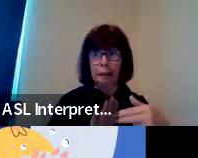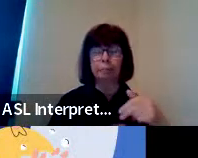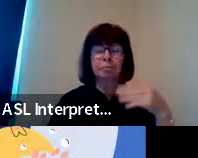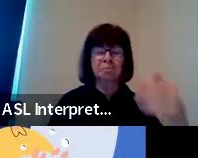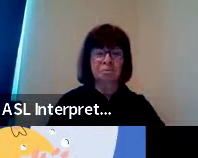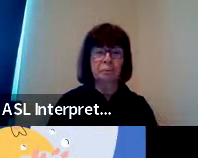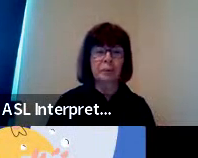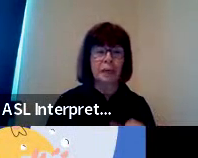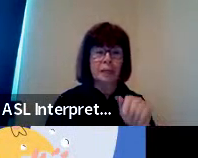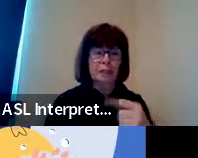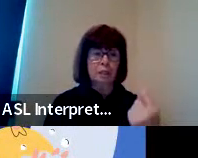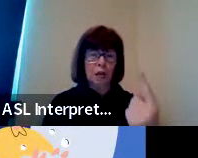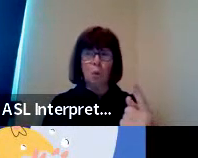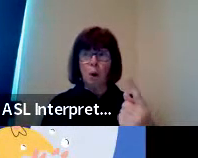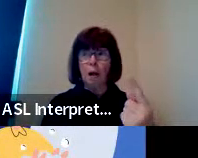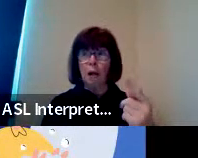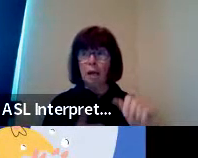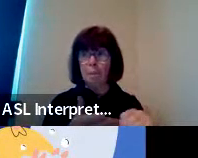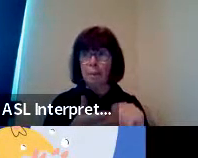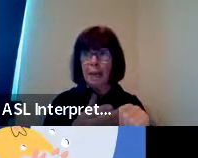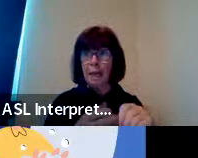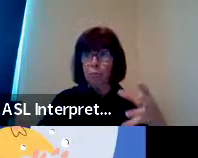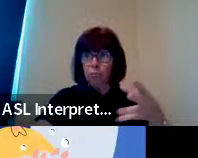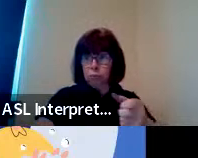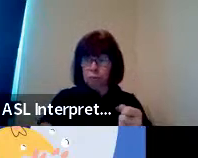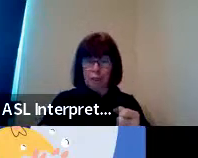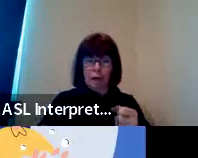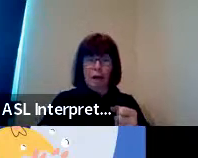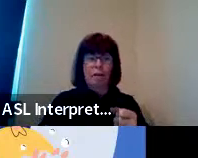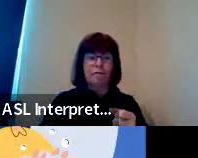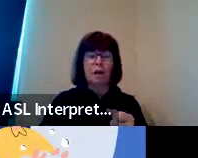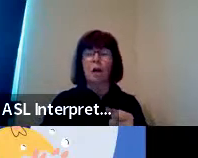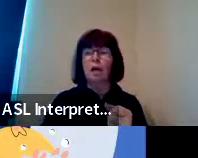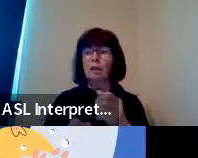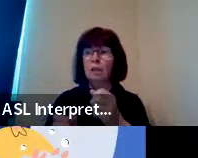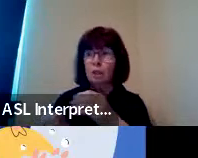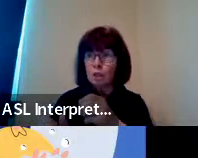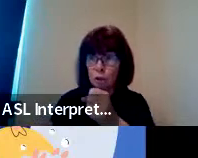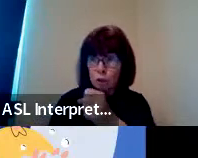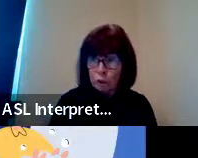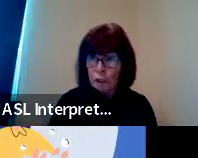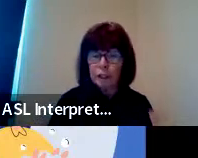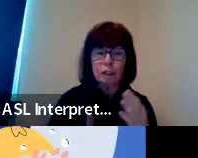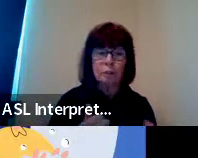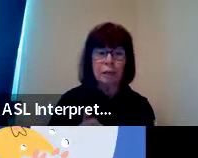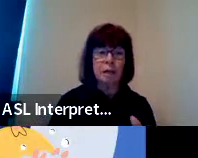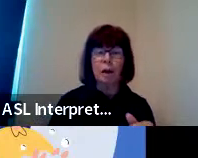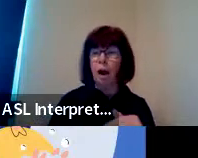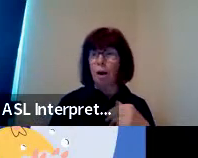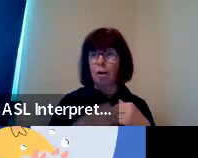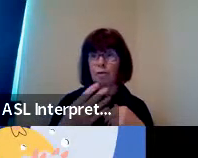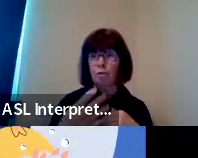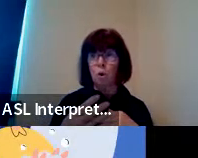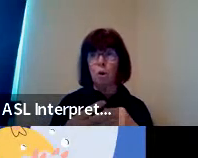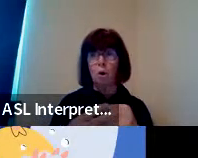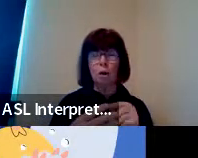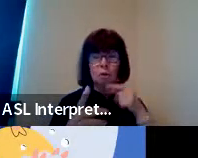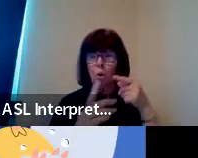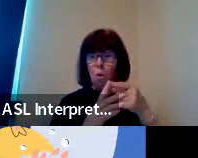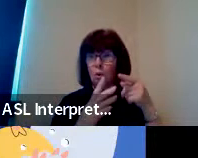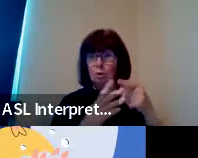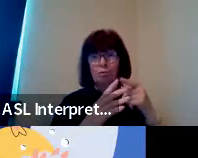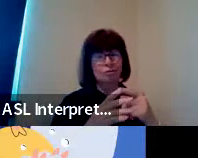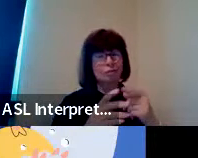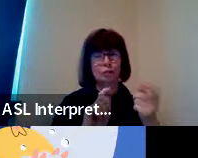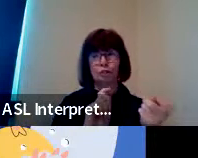is our one-page summary of the strategic plan. And I just want to lift up that the 4 goals have not changed. And so each of the breakout